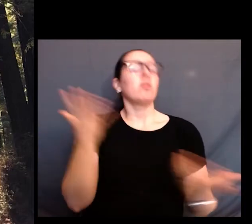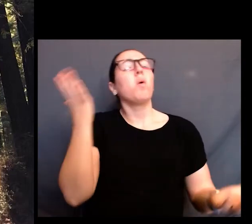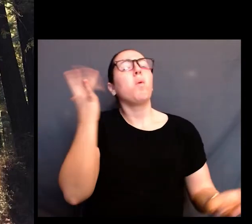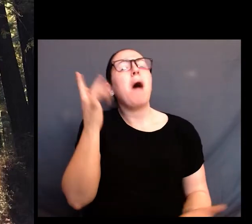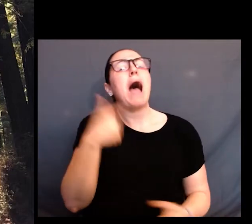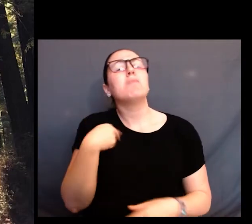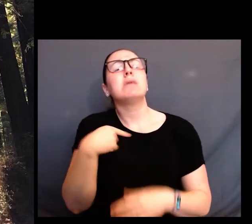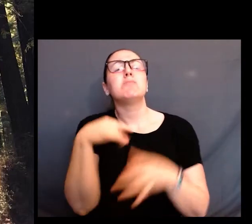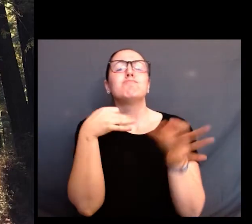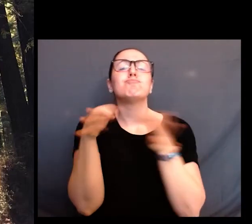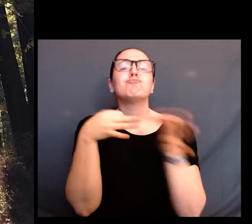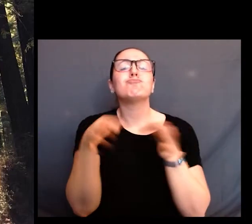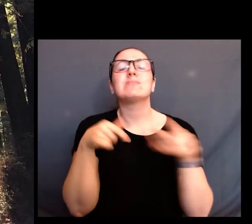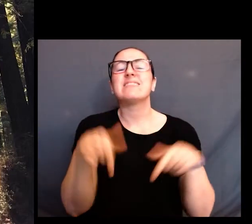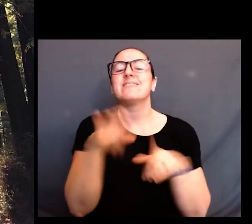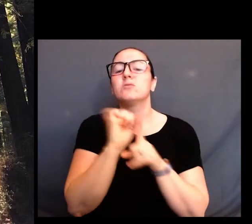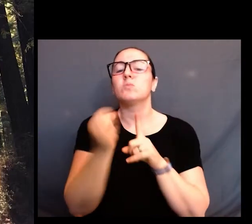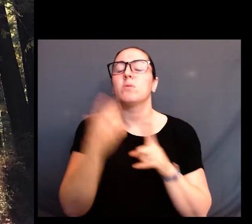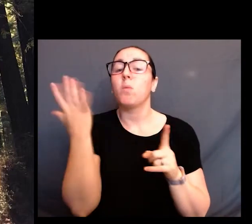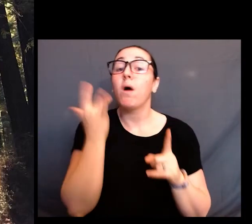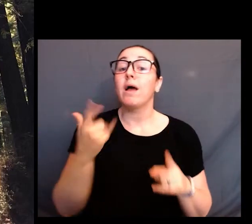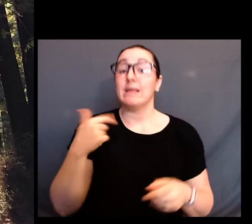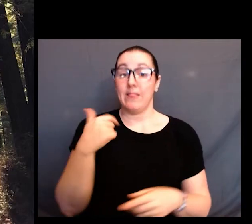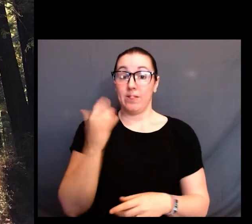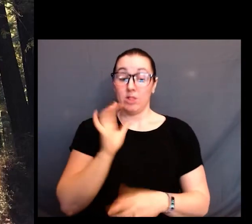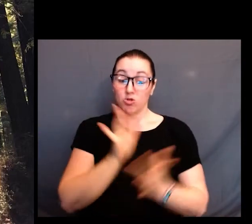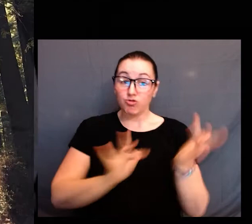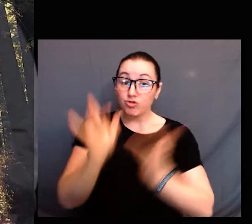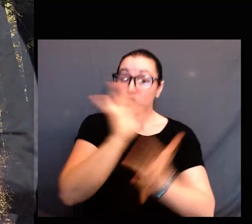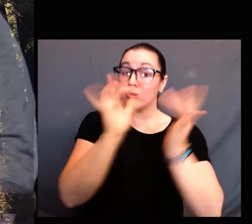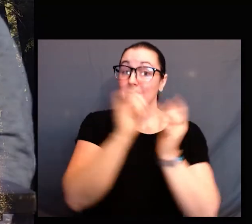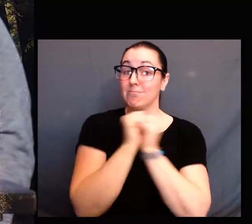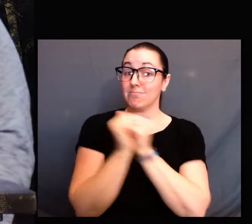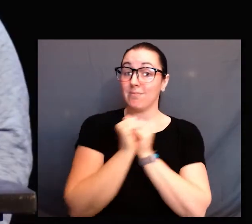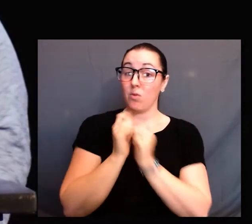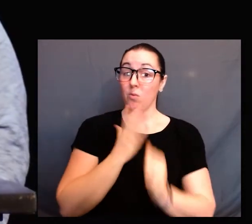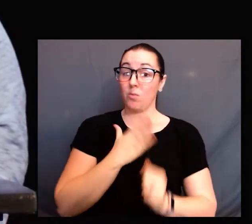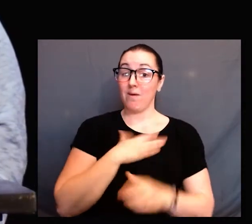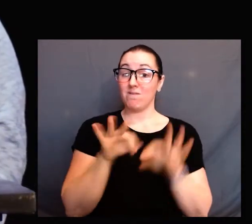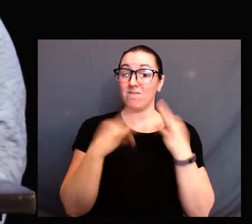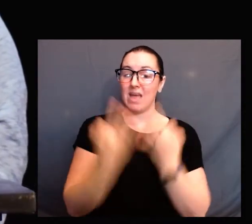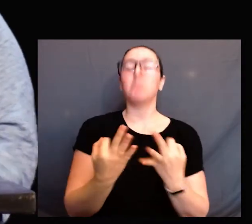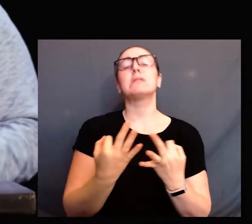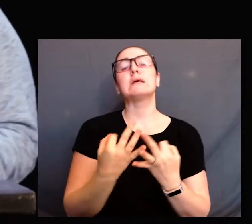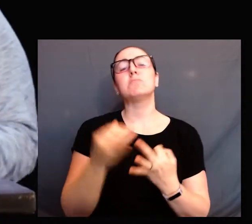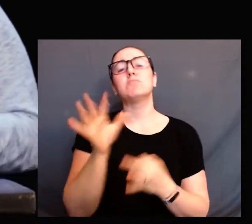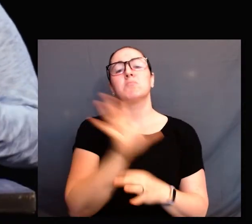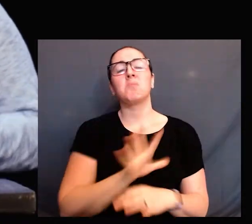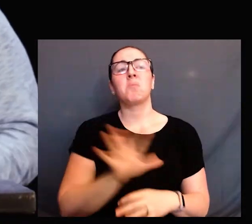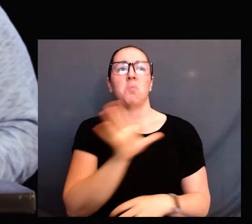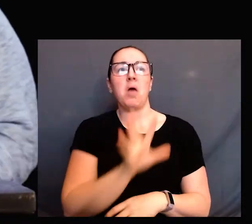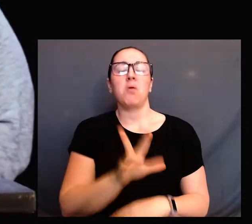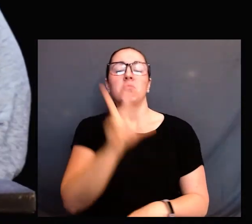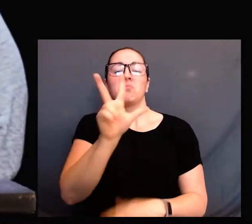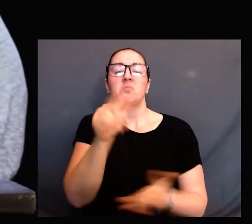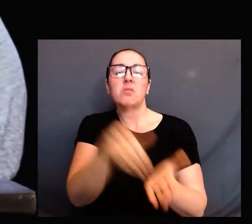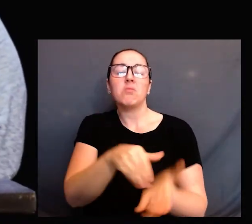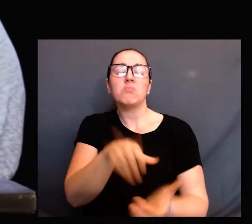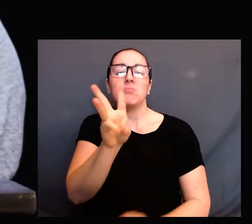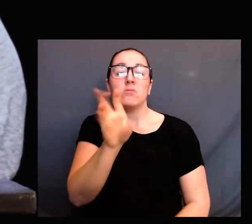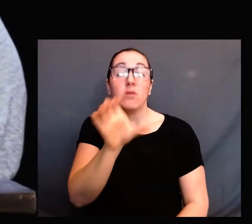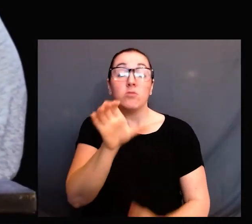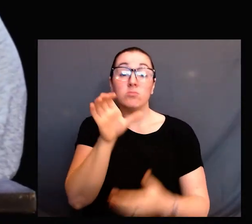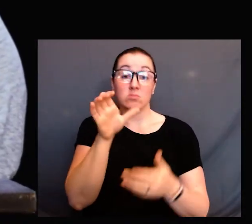And why am I sharing all this with you? Because this entire journey that we took together as a family, it covered about